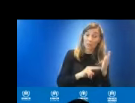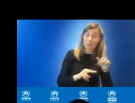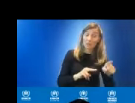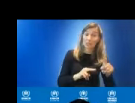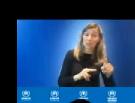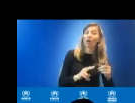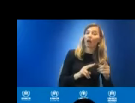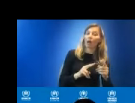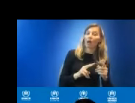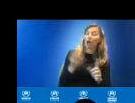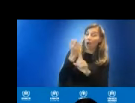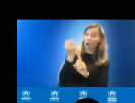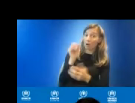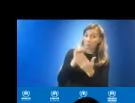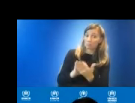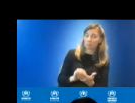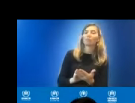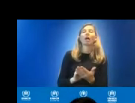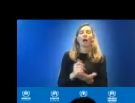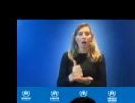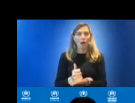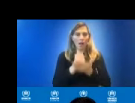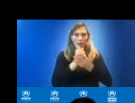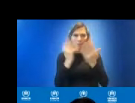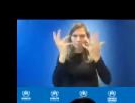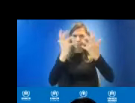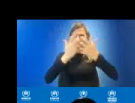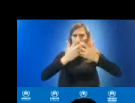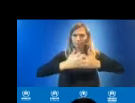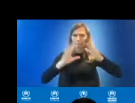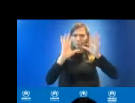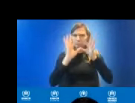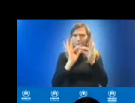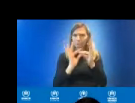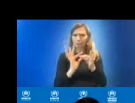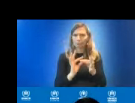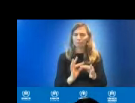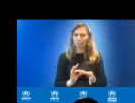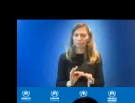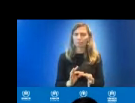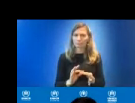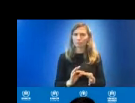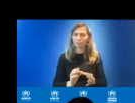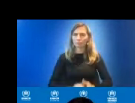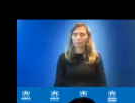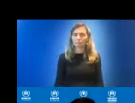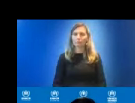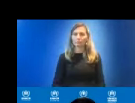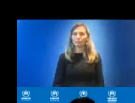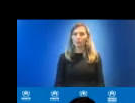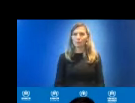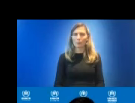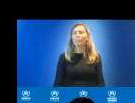useful advocacy tools for our colleagues in the field. So we're really trying to continue to build on this progress that we're making,